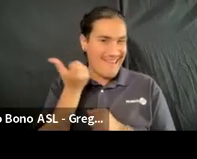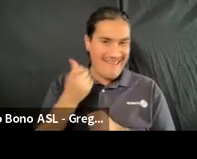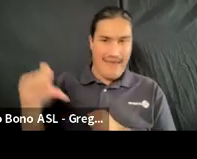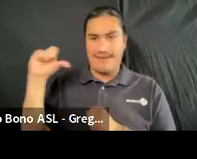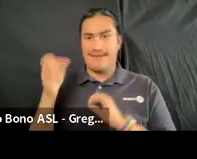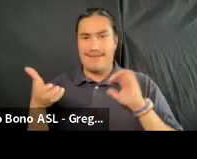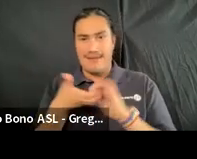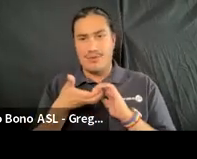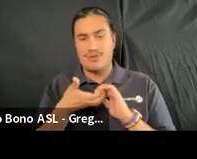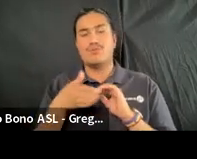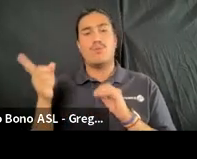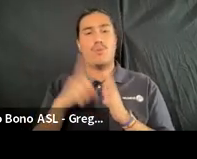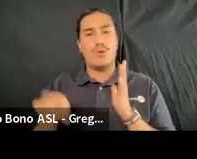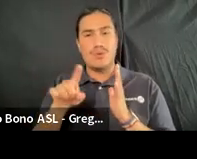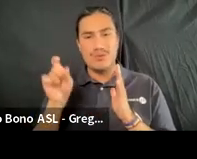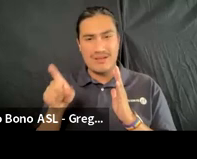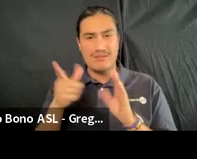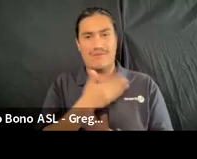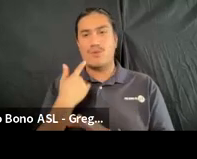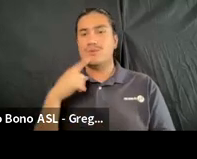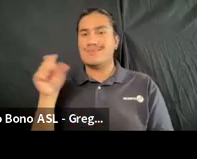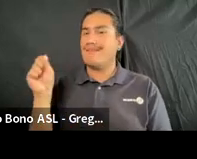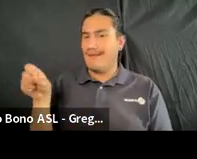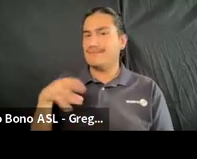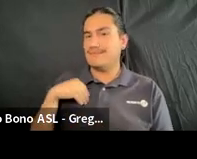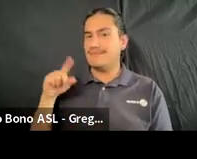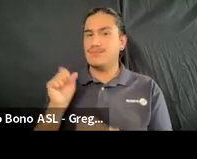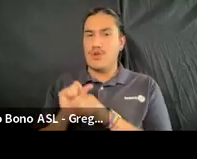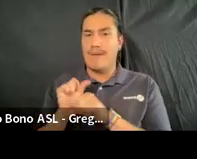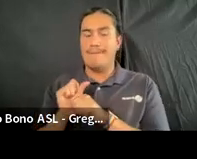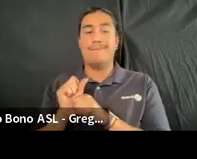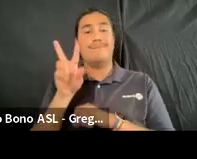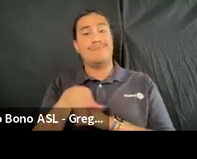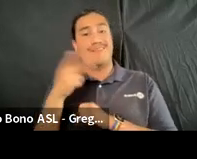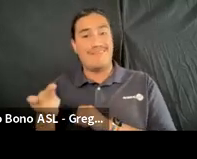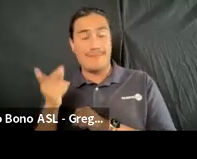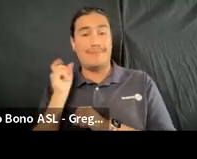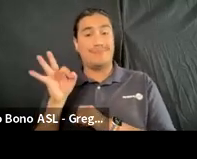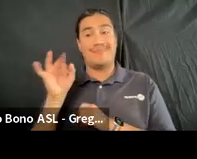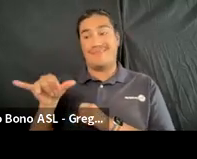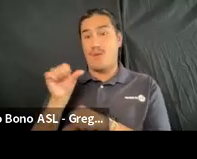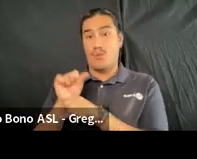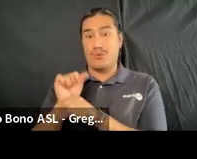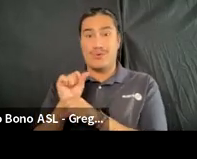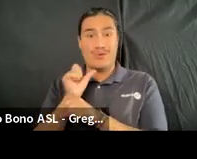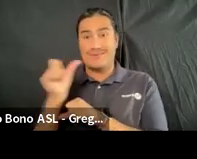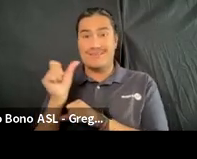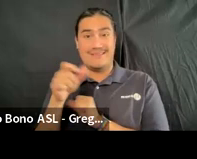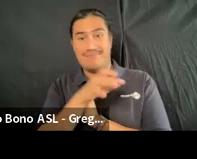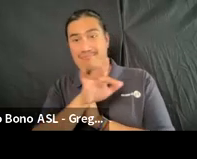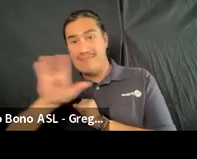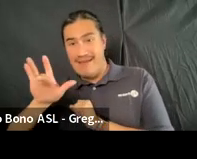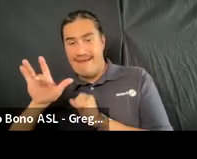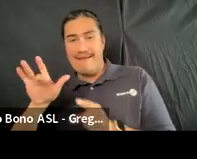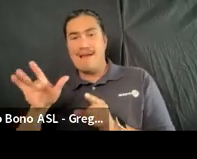things you need before you say yes to a job? And on the flip side of that, if this work doesn't blank, I